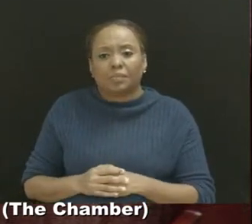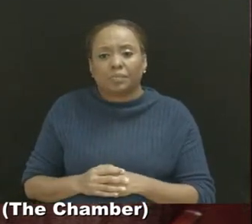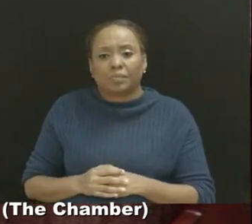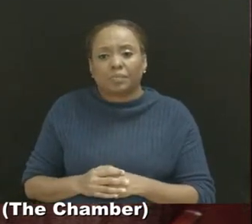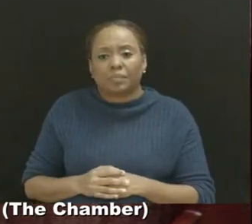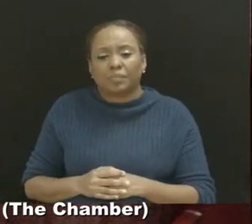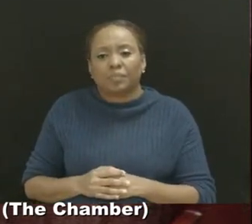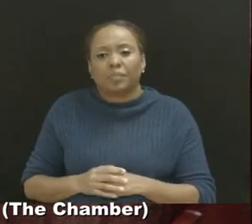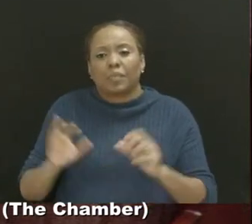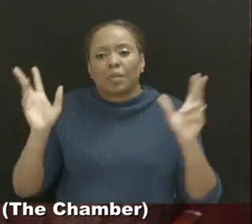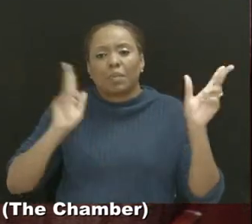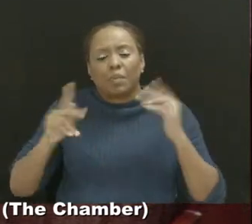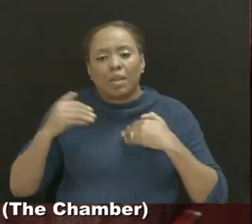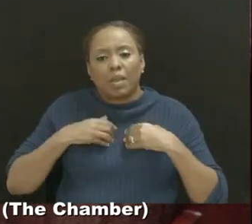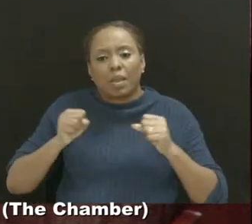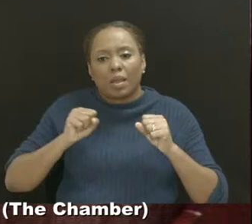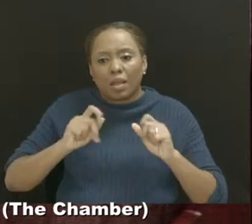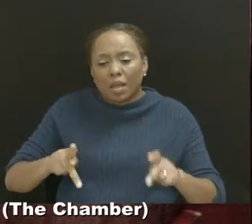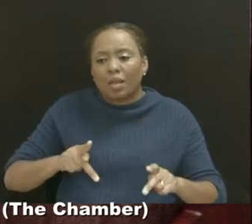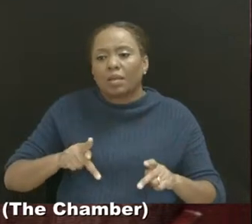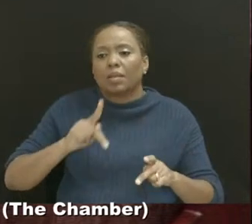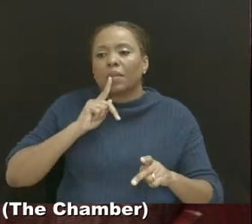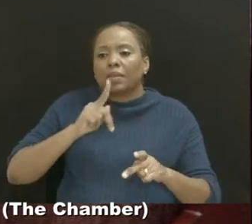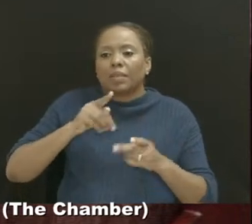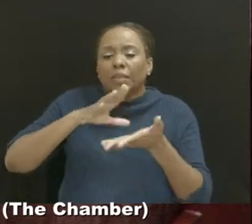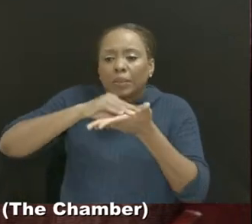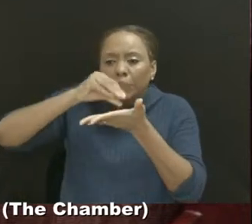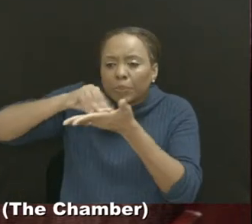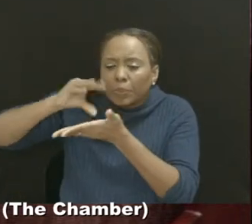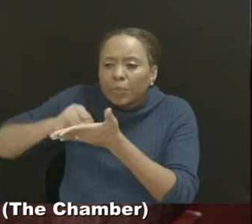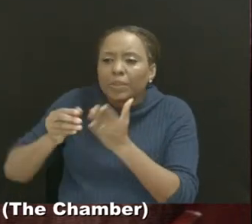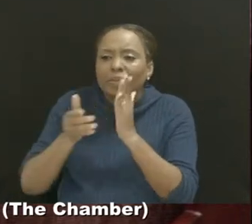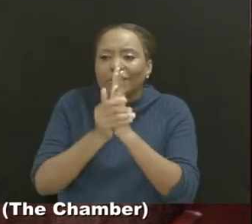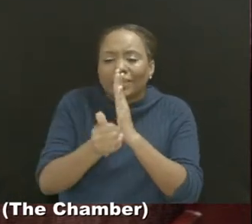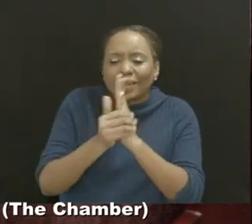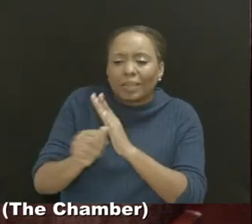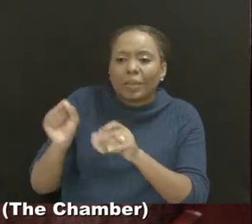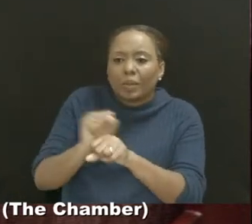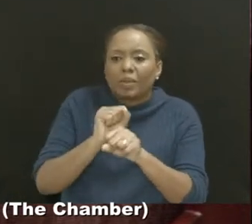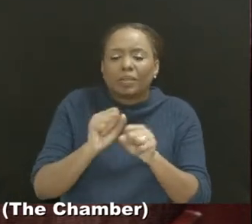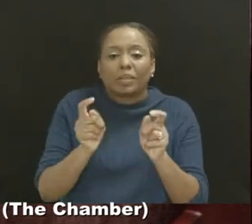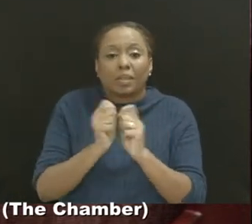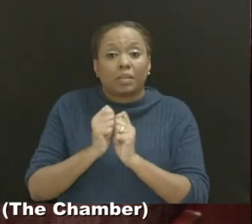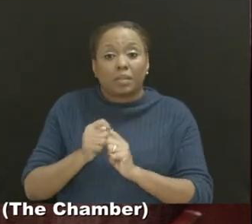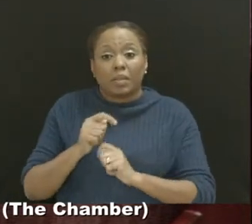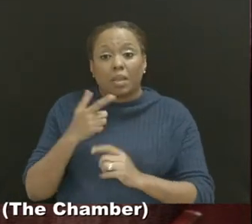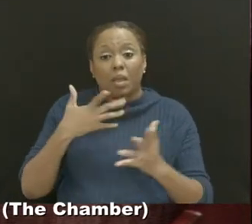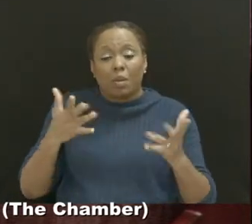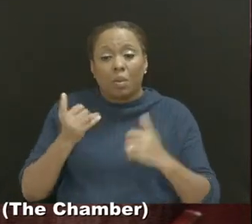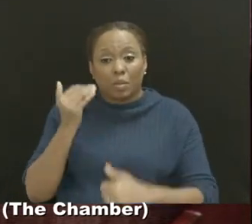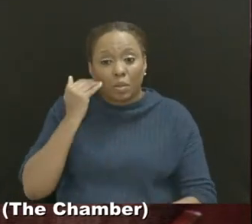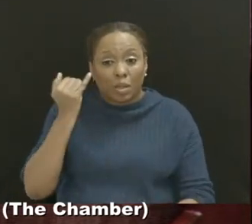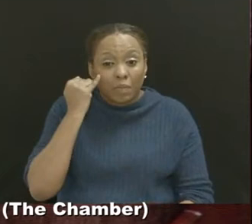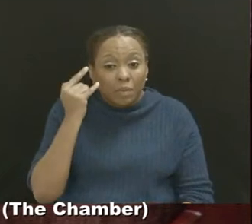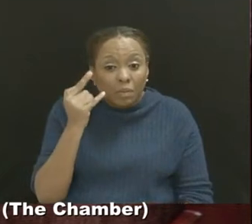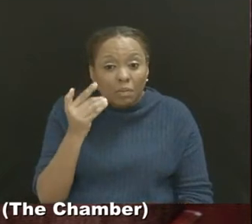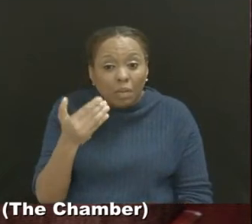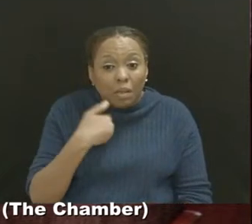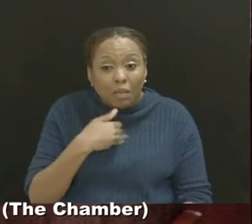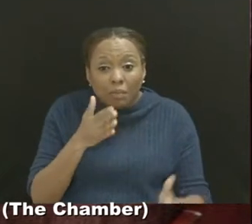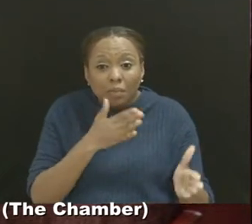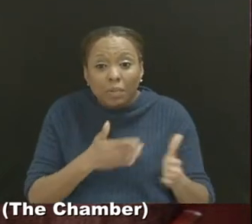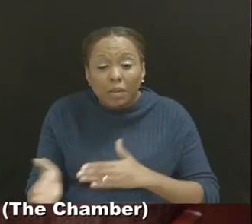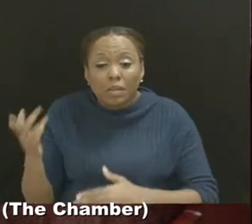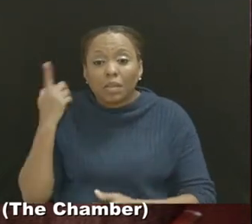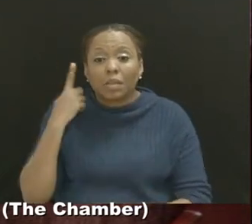people's knowledge and skills in working together as a community. And I want to know what plans there are at number one Sturgis, because I would